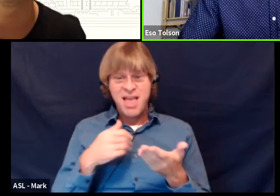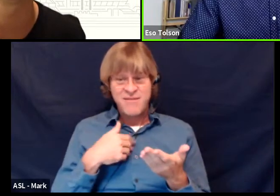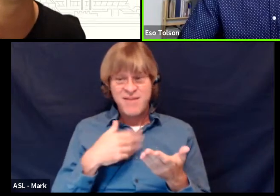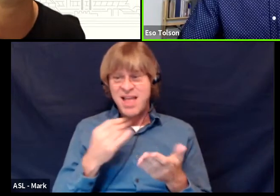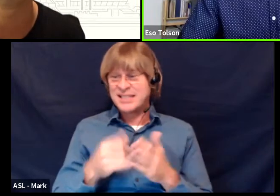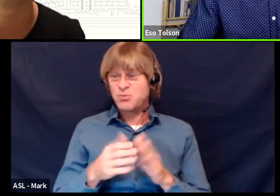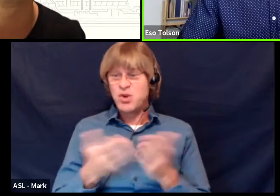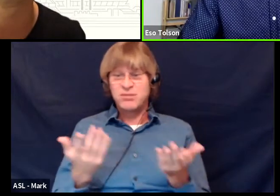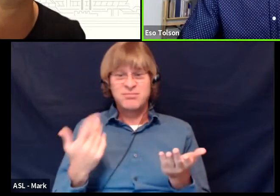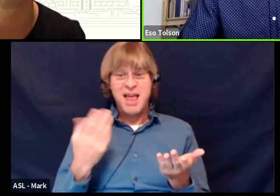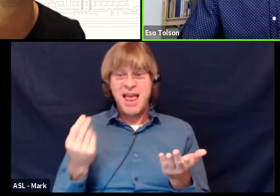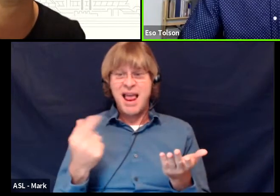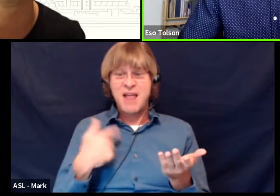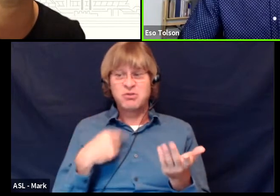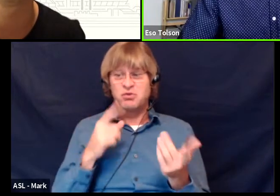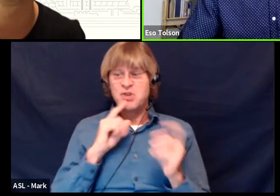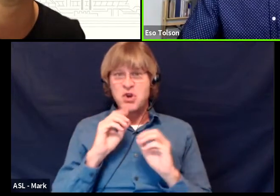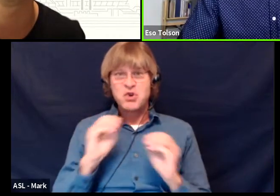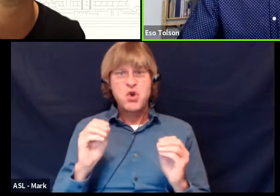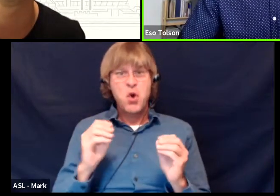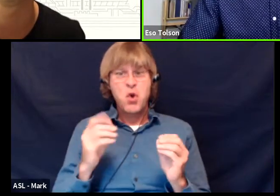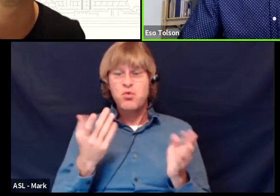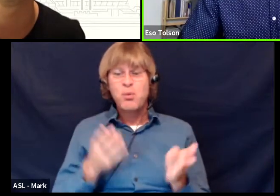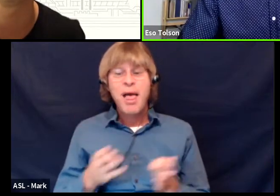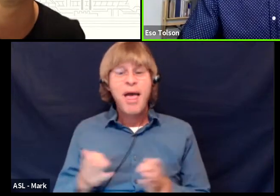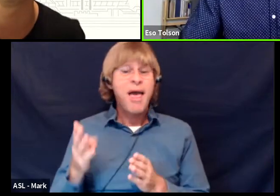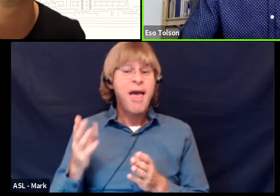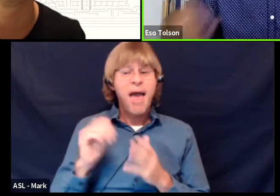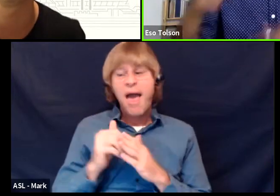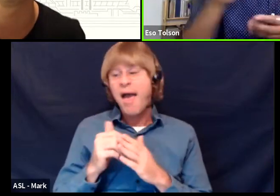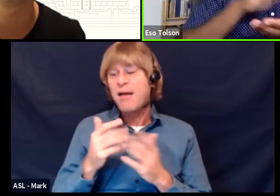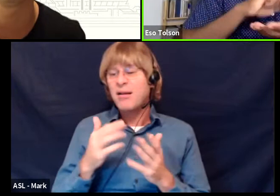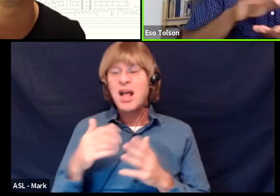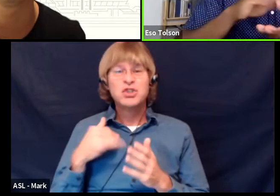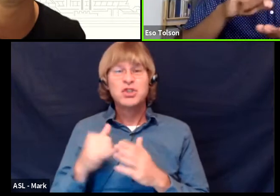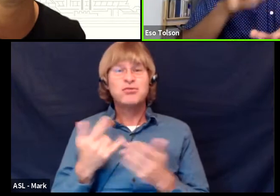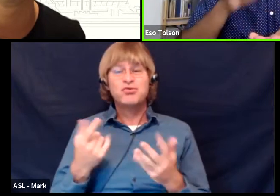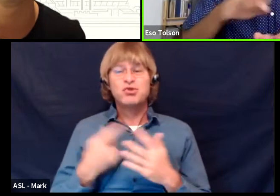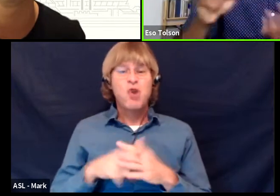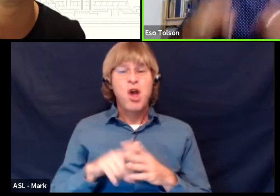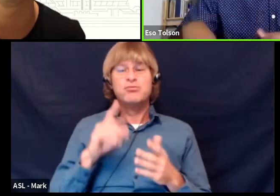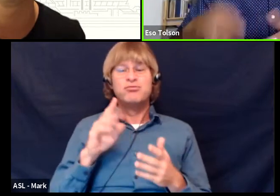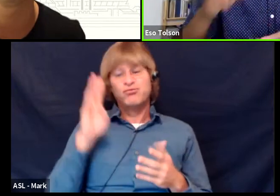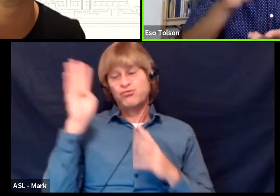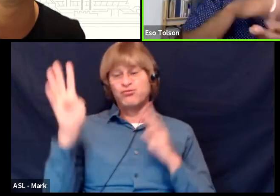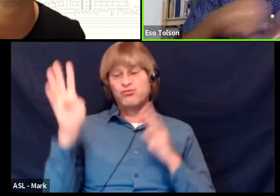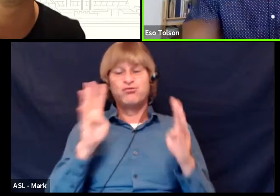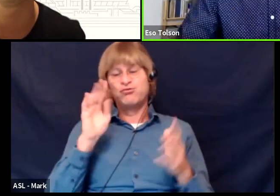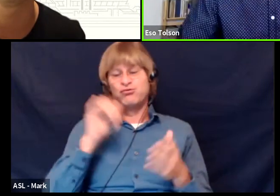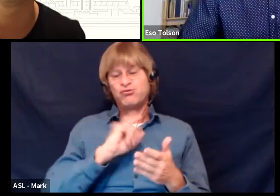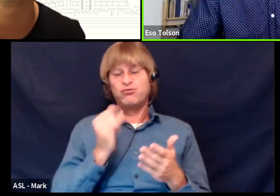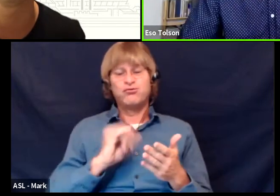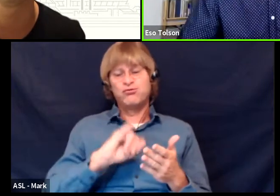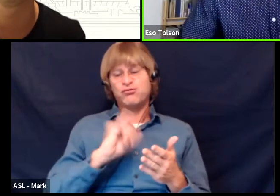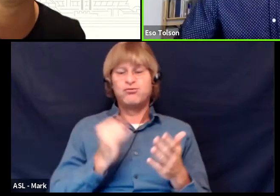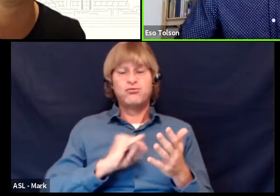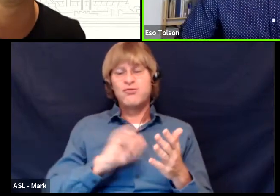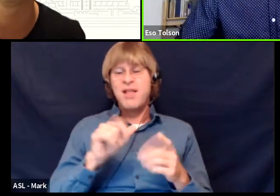sketchbook. And there was really no rhyme or reason to it. I was just creating shapes and